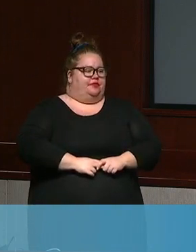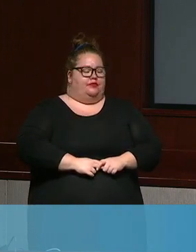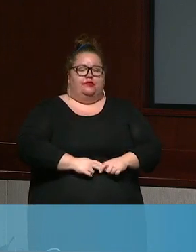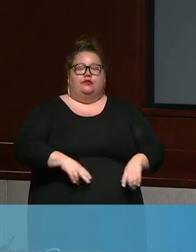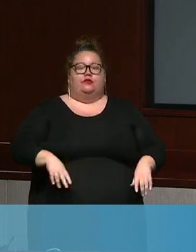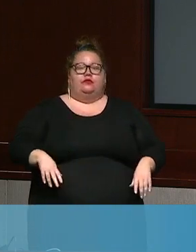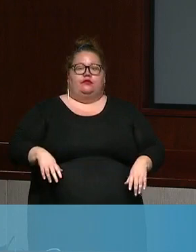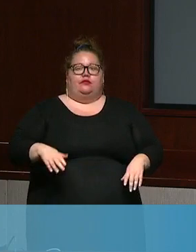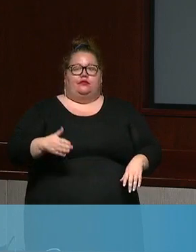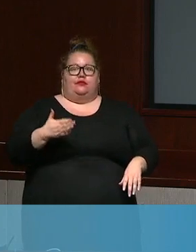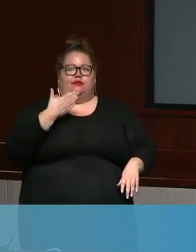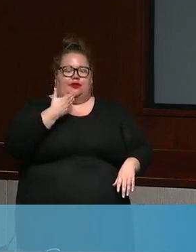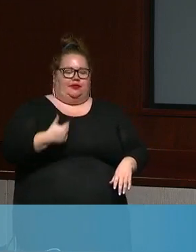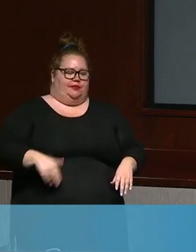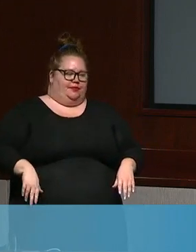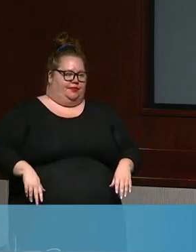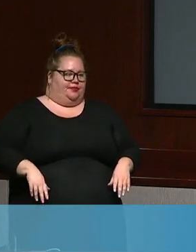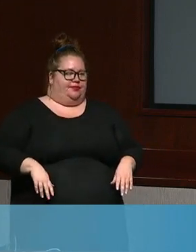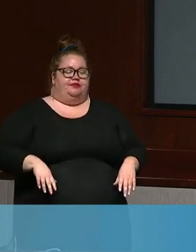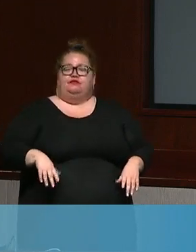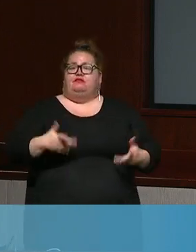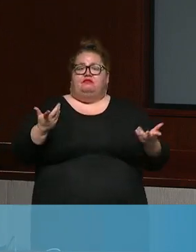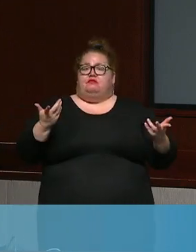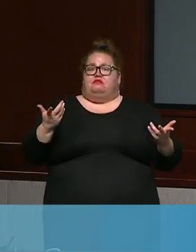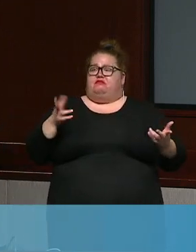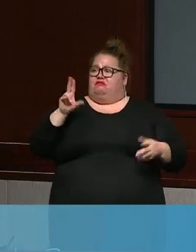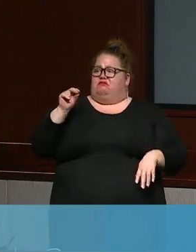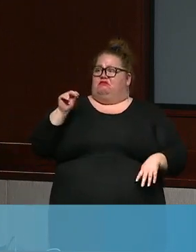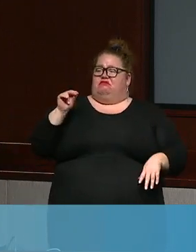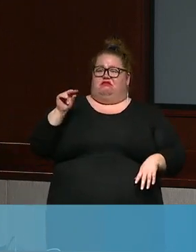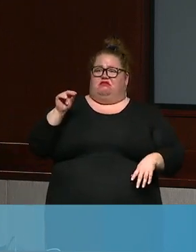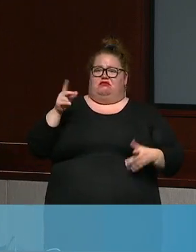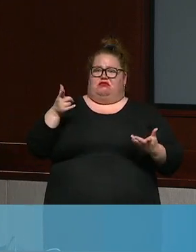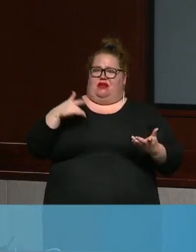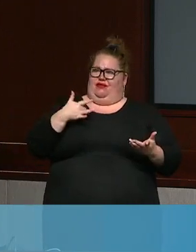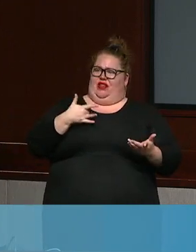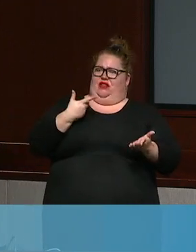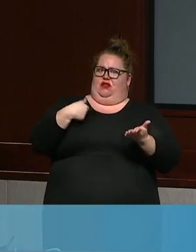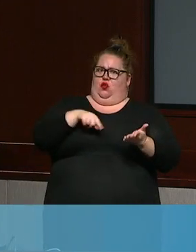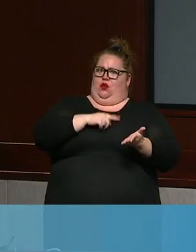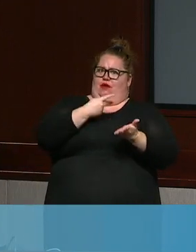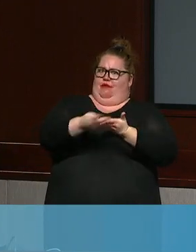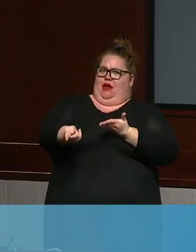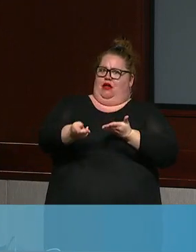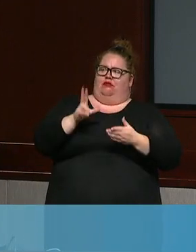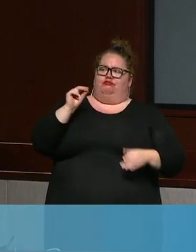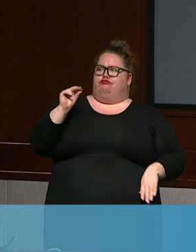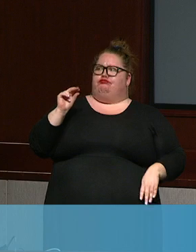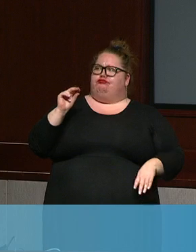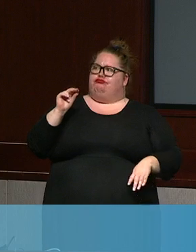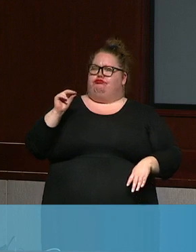Okay, thanks. Carrie, no, we don't take that as a failure.